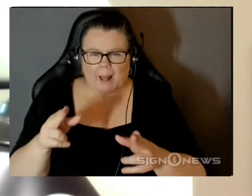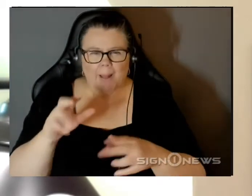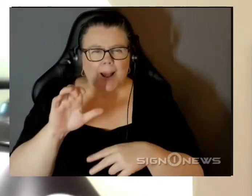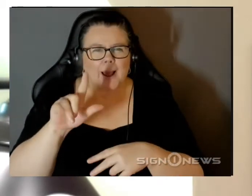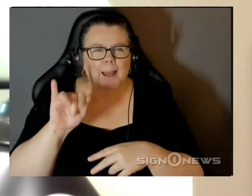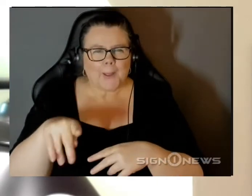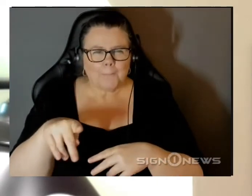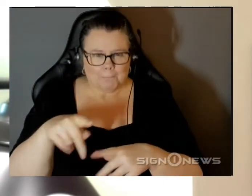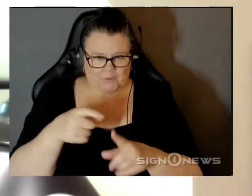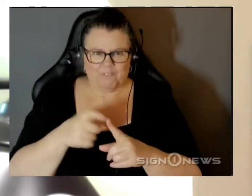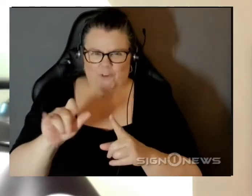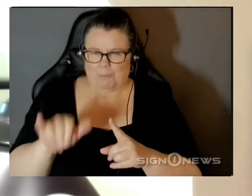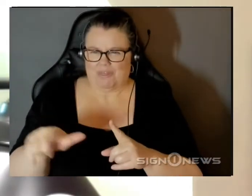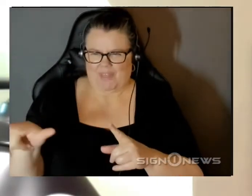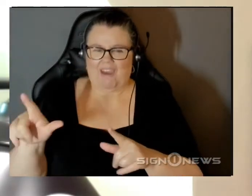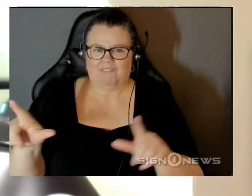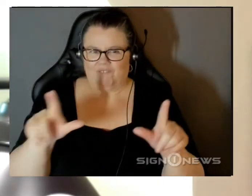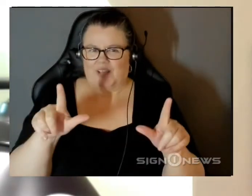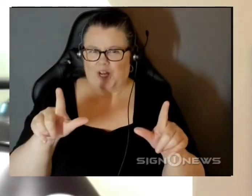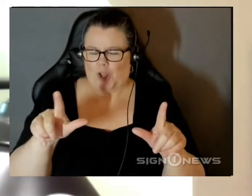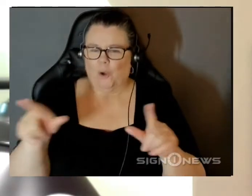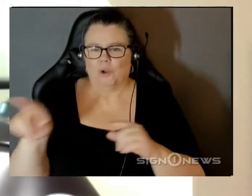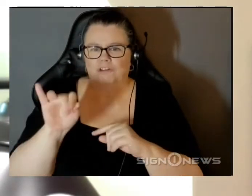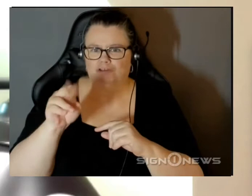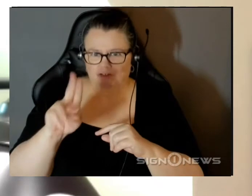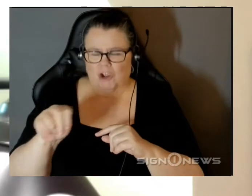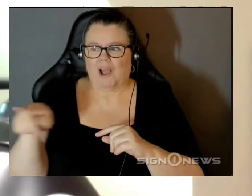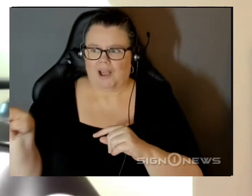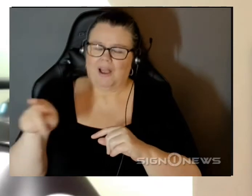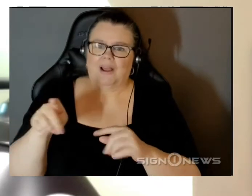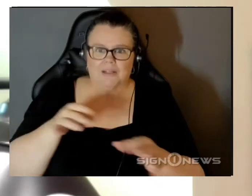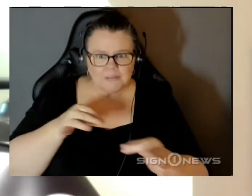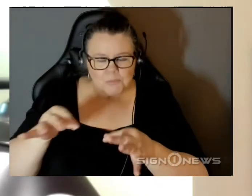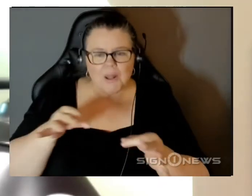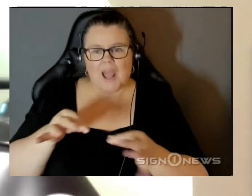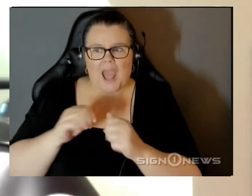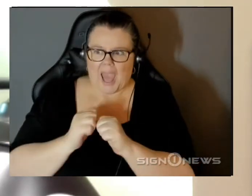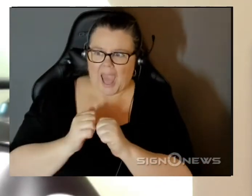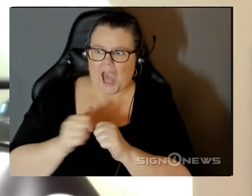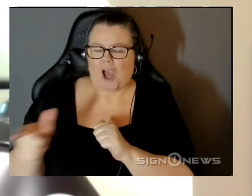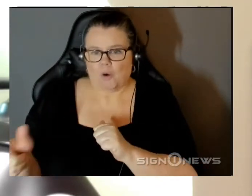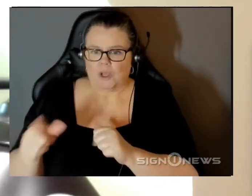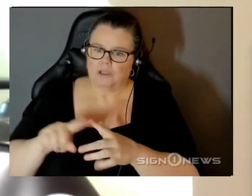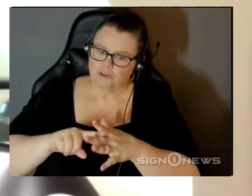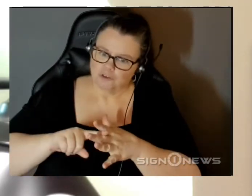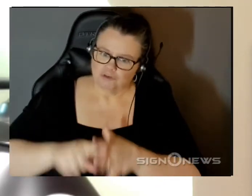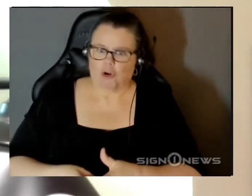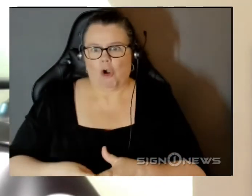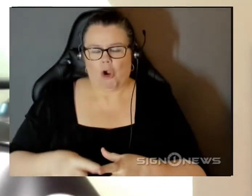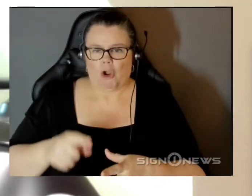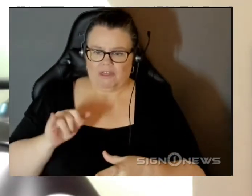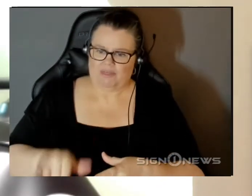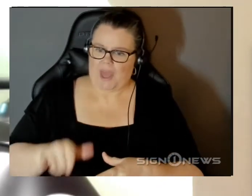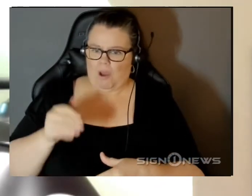about starting that process. So let me see about sharing my screen